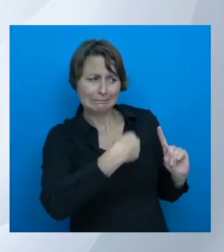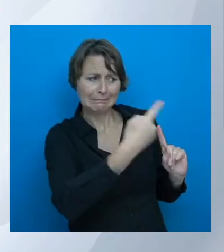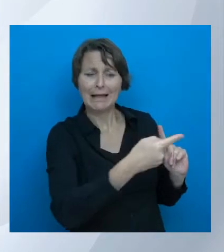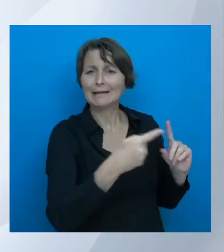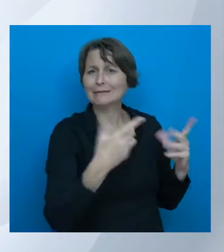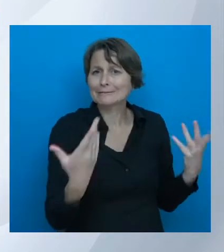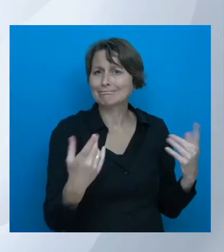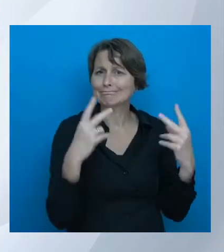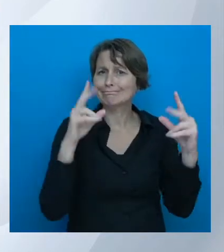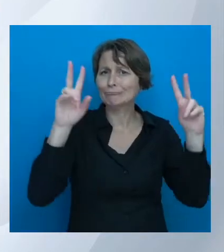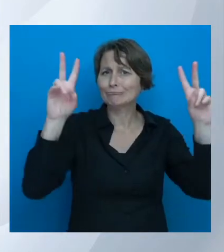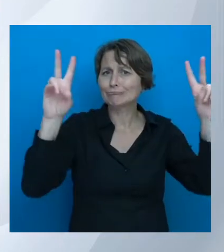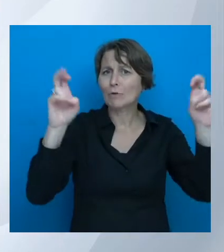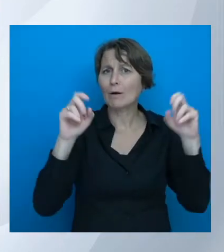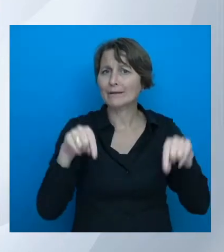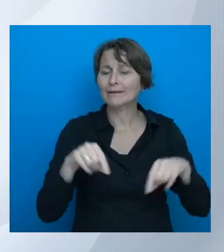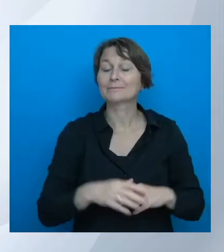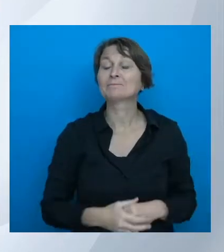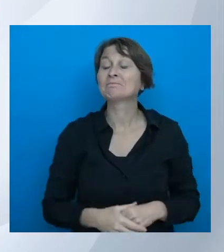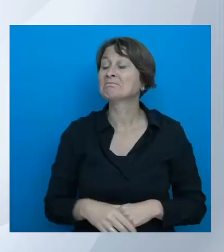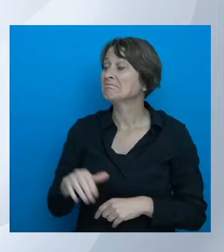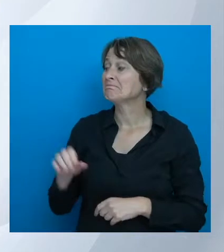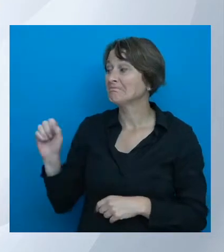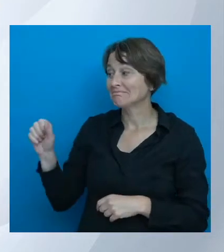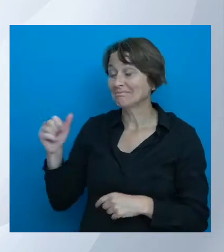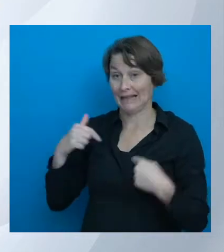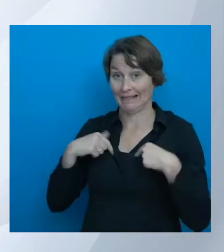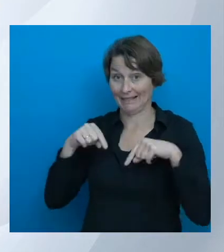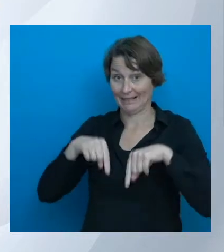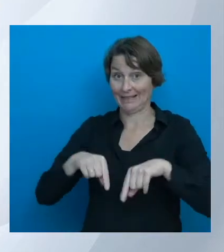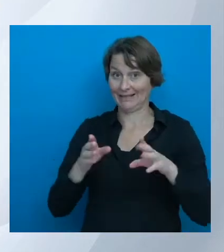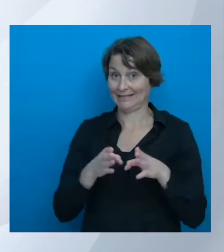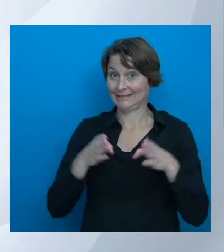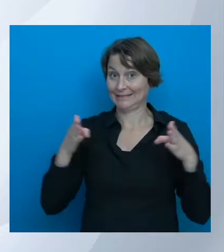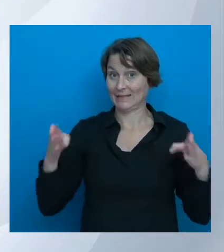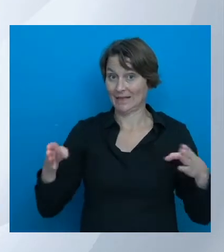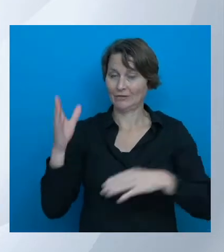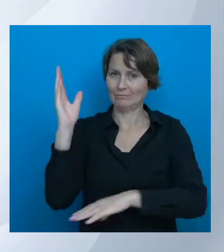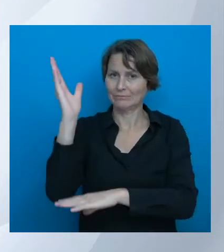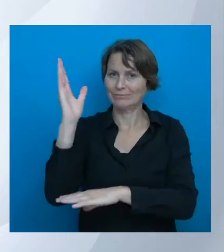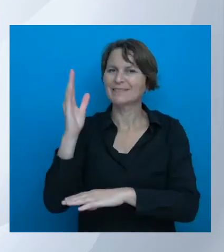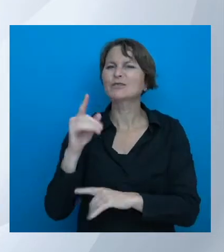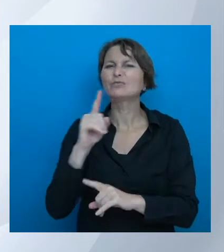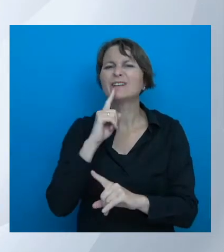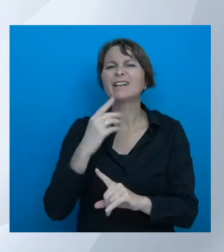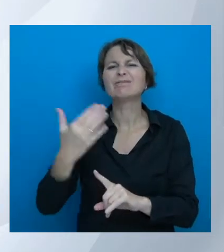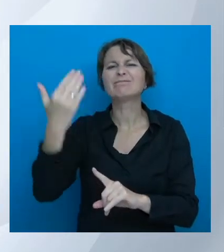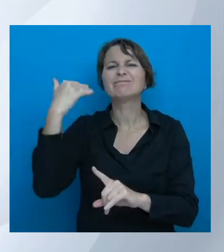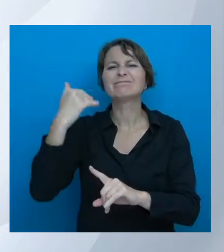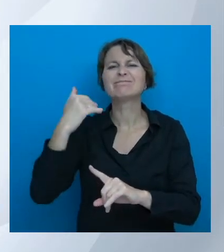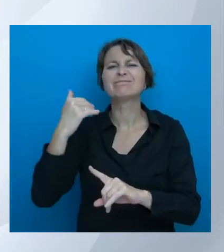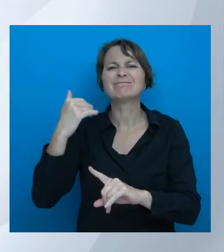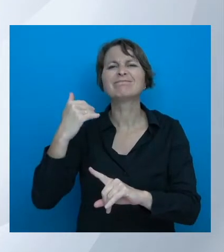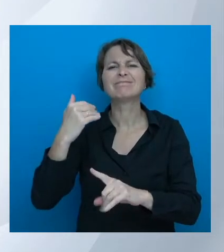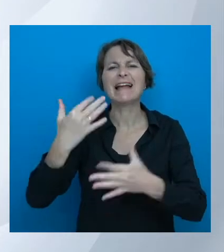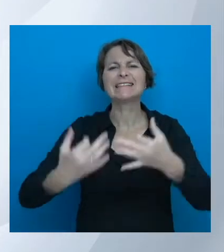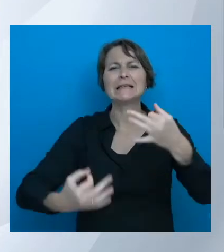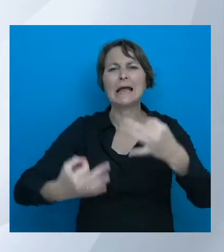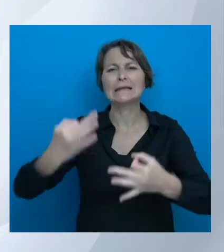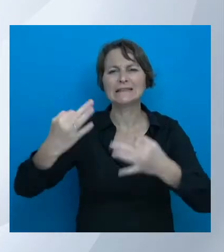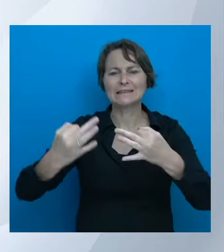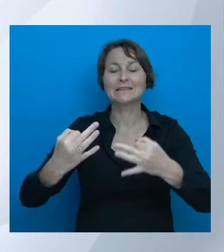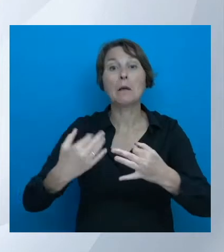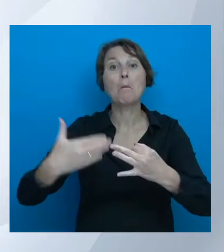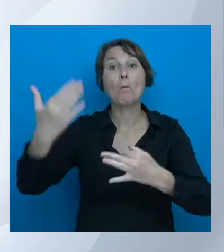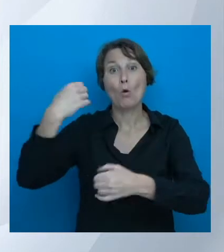Yeah, the session is just about, it's based on an experiment that I had at a previous employer where we really wanted to play with